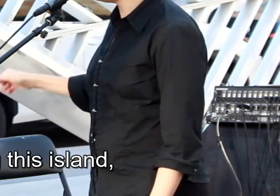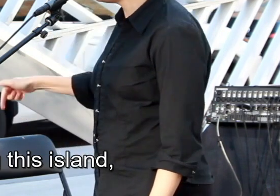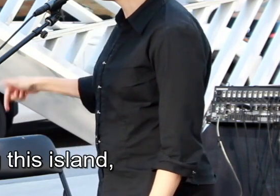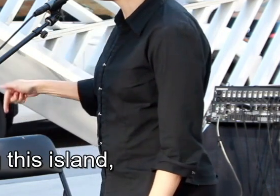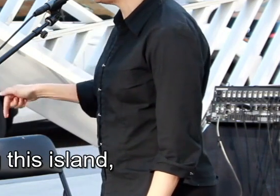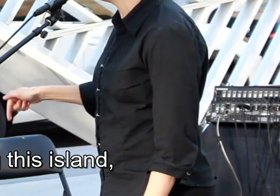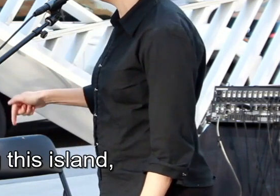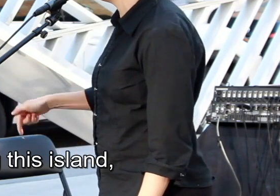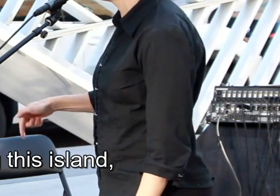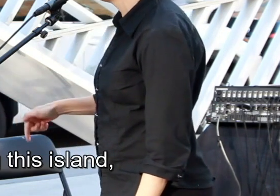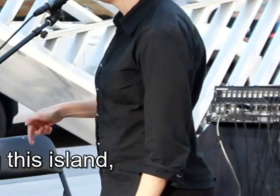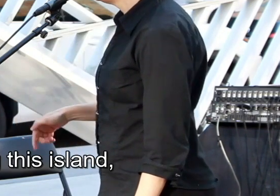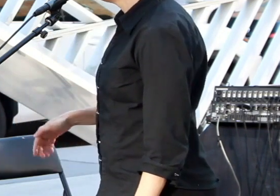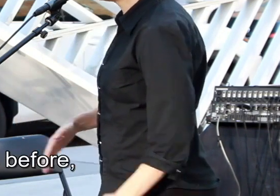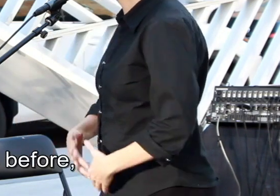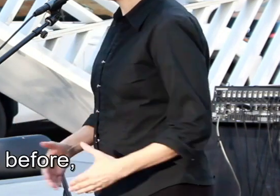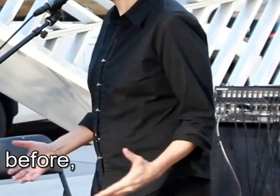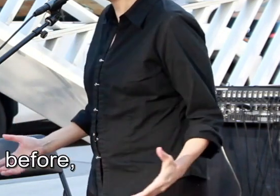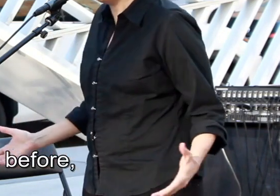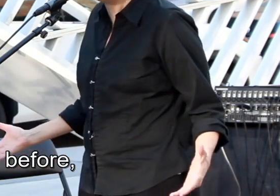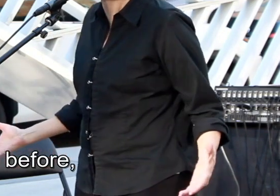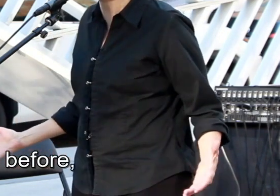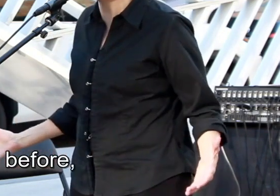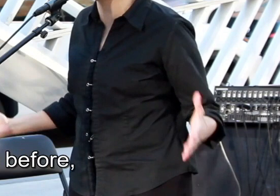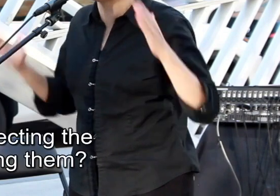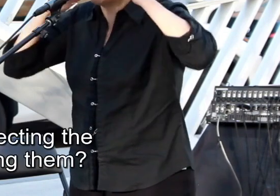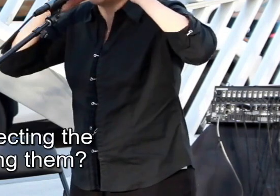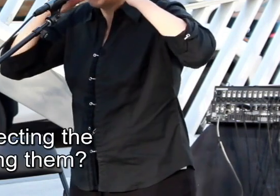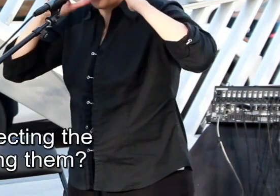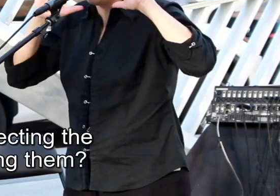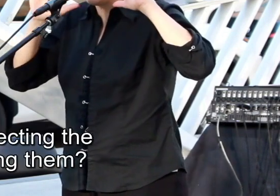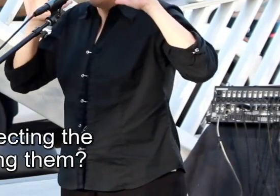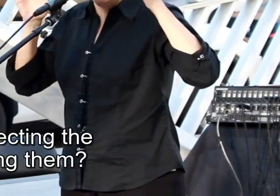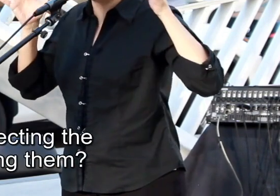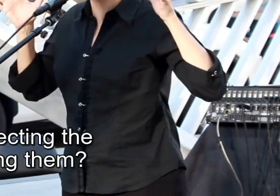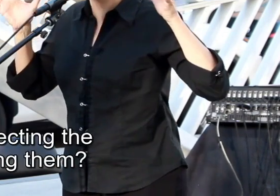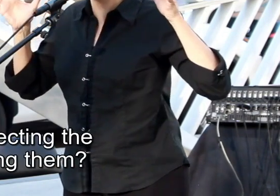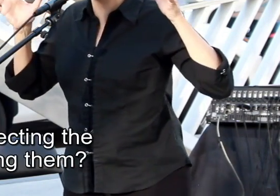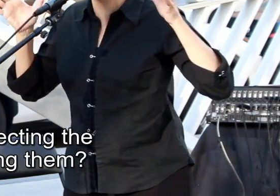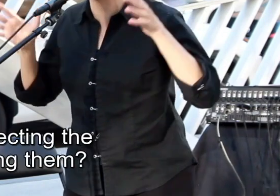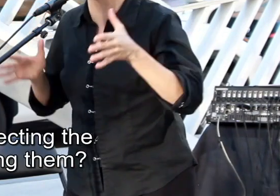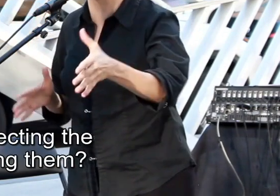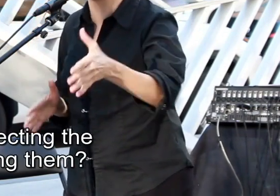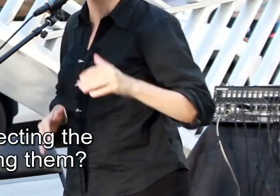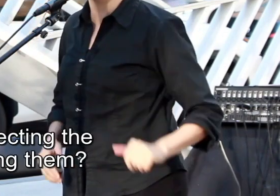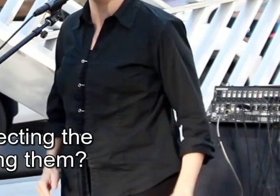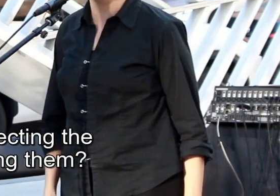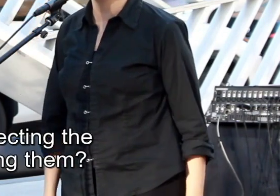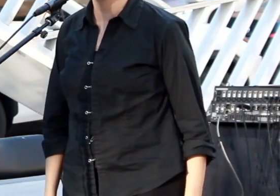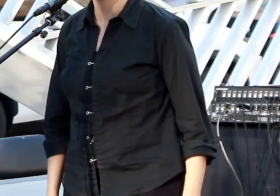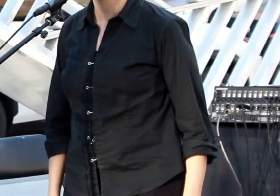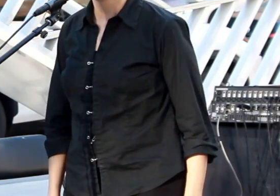surrounding this island, like so many wars before. Tell me, are we protecting the natives or destroying